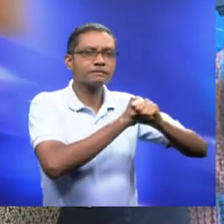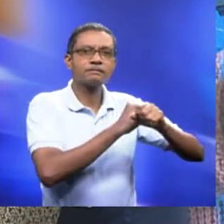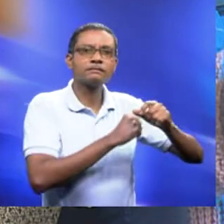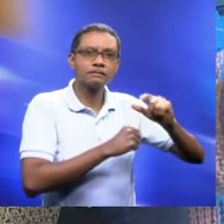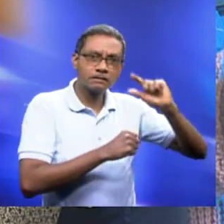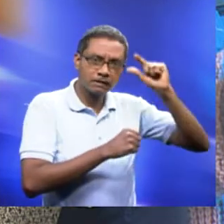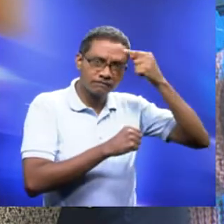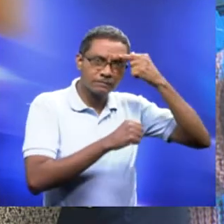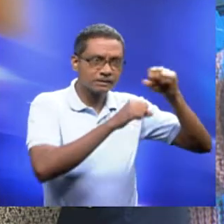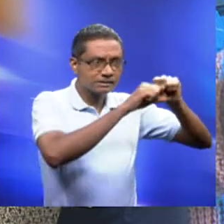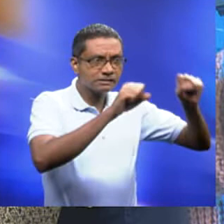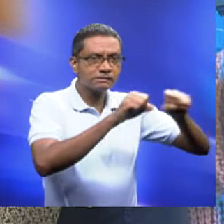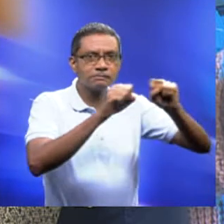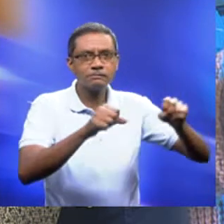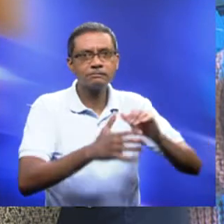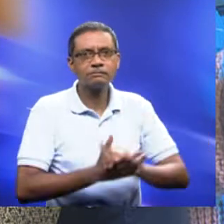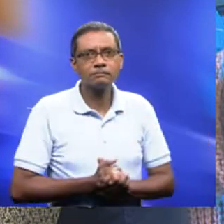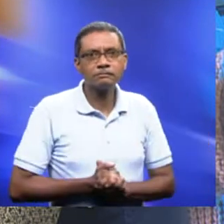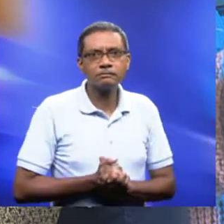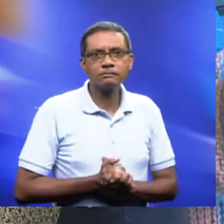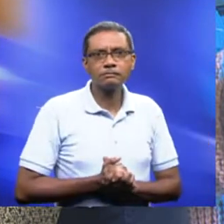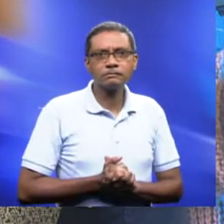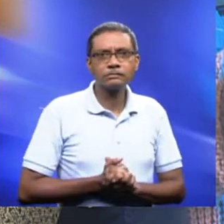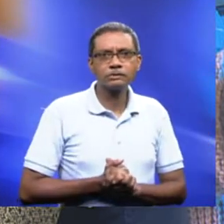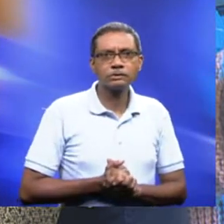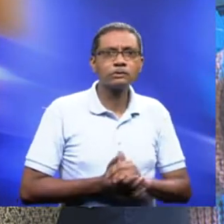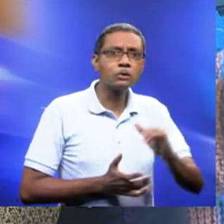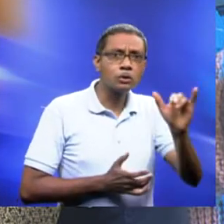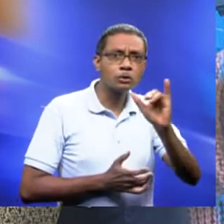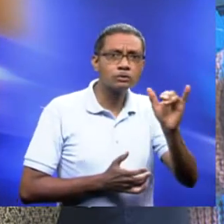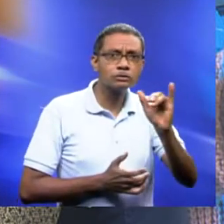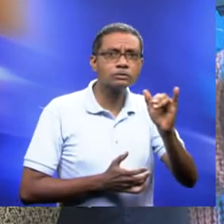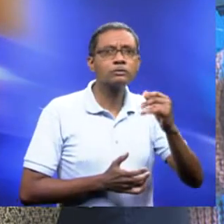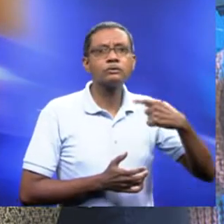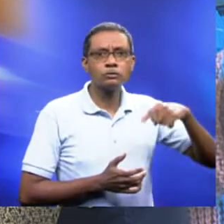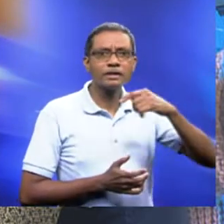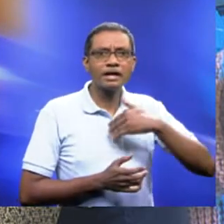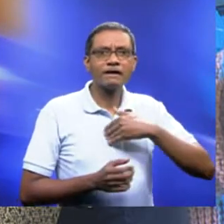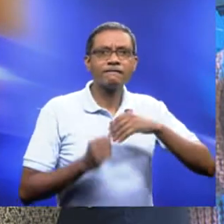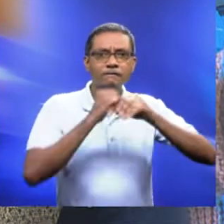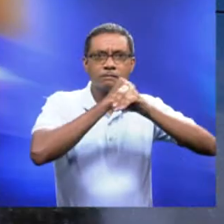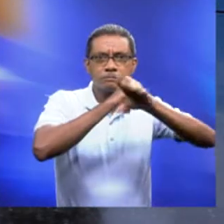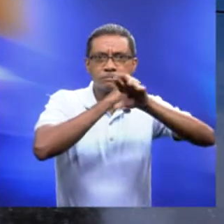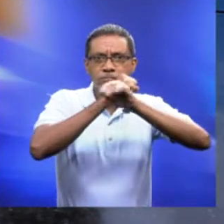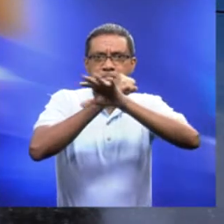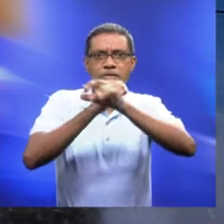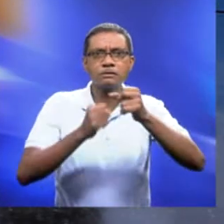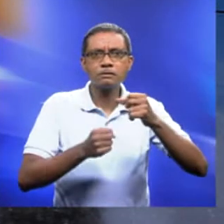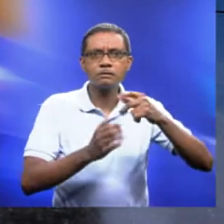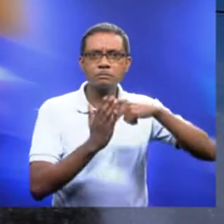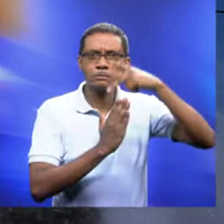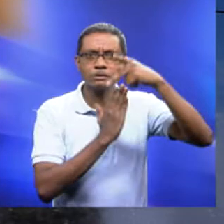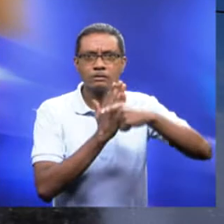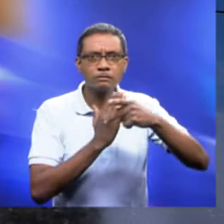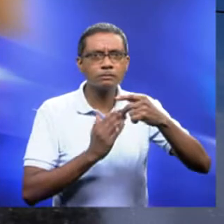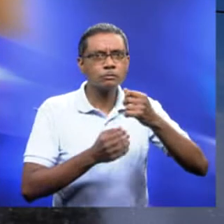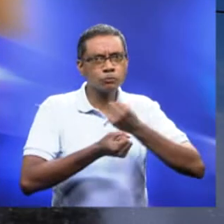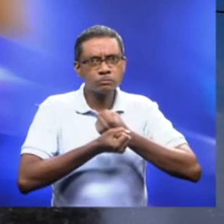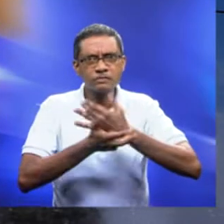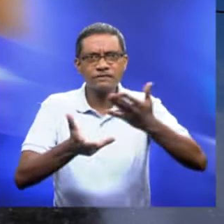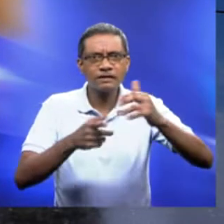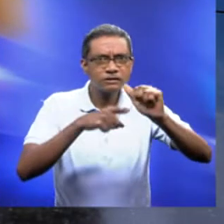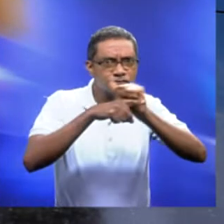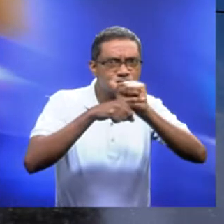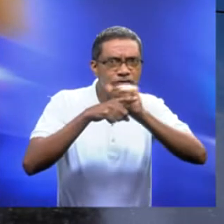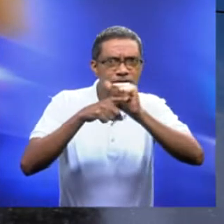application. We actually also have some outreach programs that we do. We try to provide training, awareness. We actually